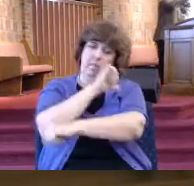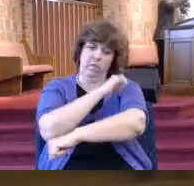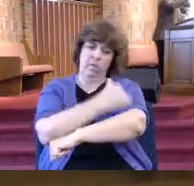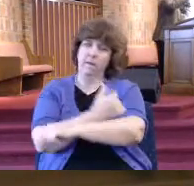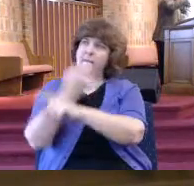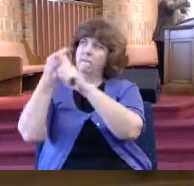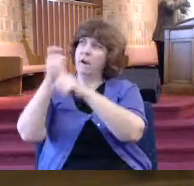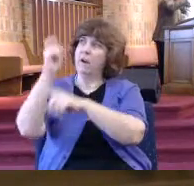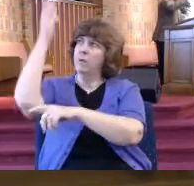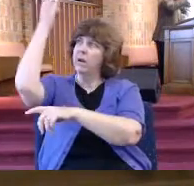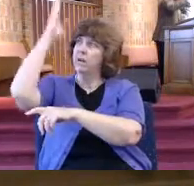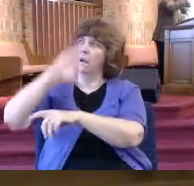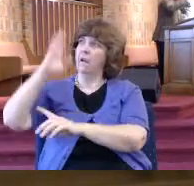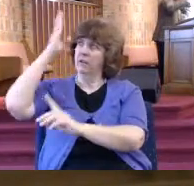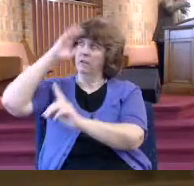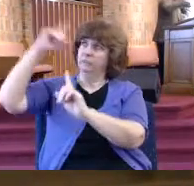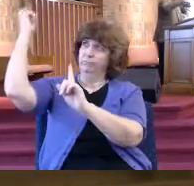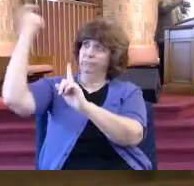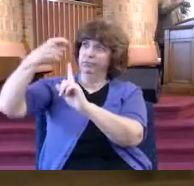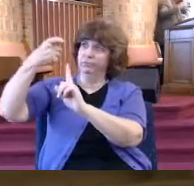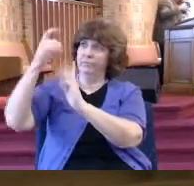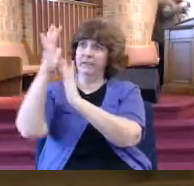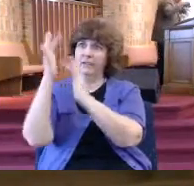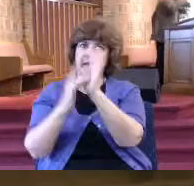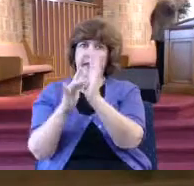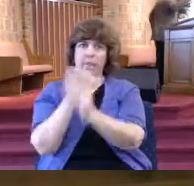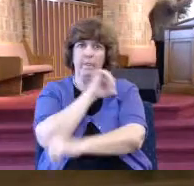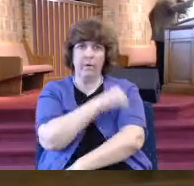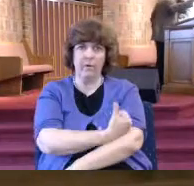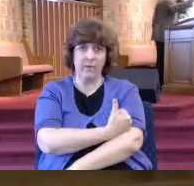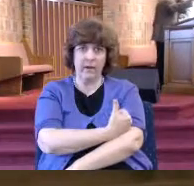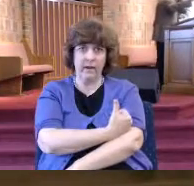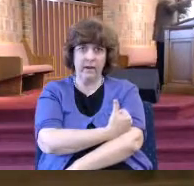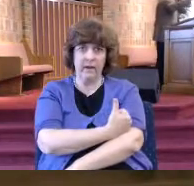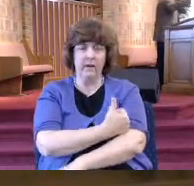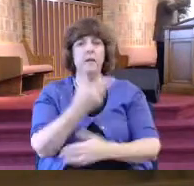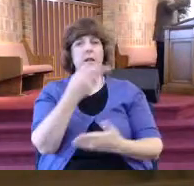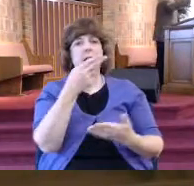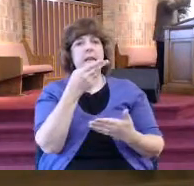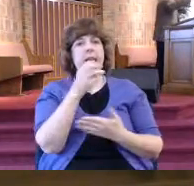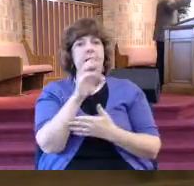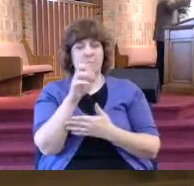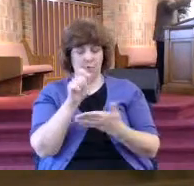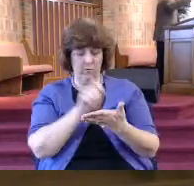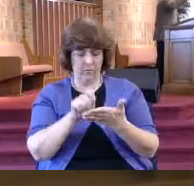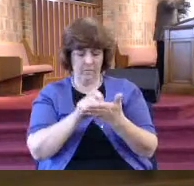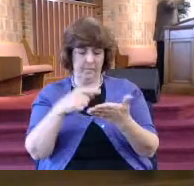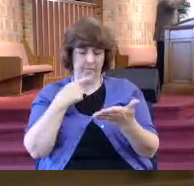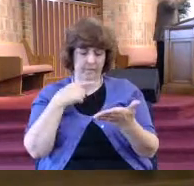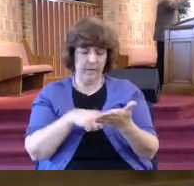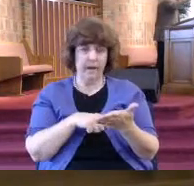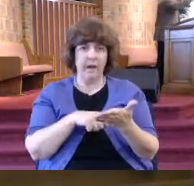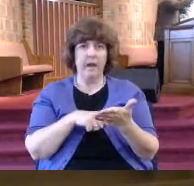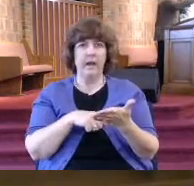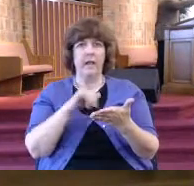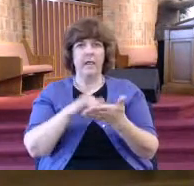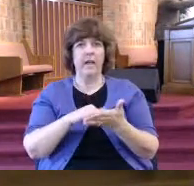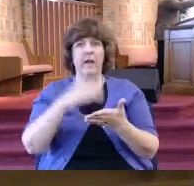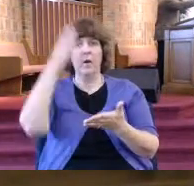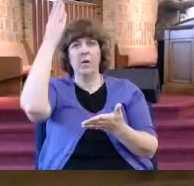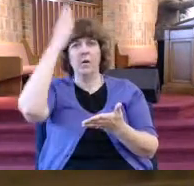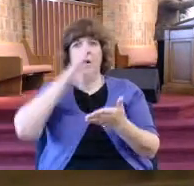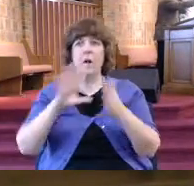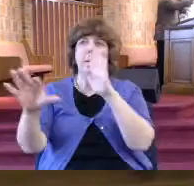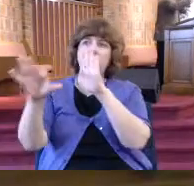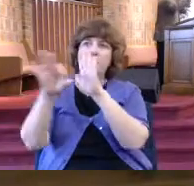put Jesus in that place of authority. And then the writer of Hebrews goes on to describe how Jesus has been put, whom he has appointed heir of